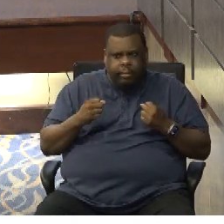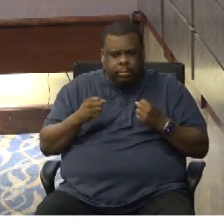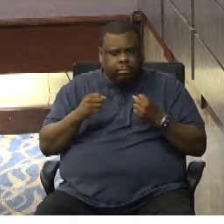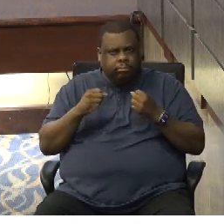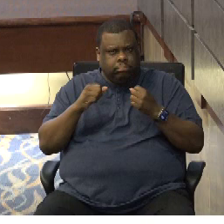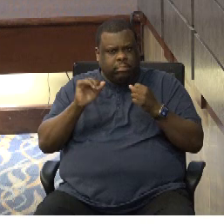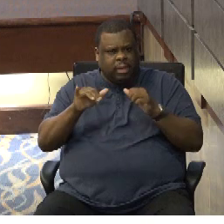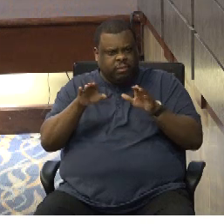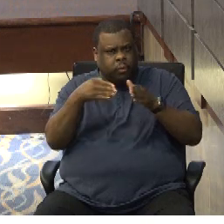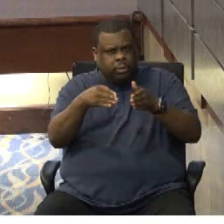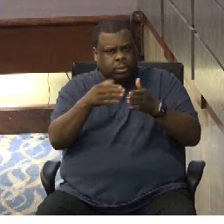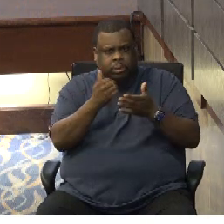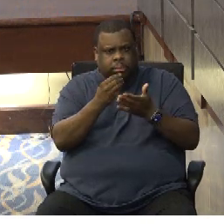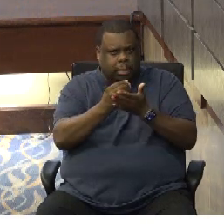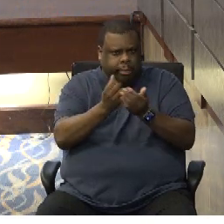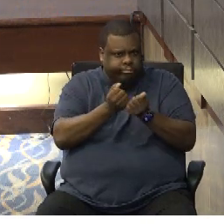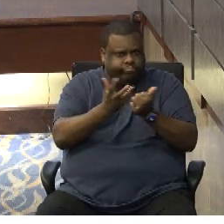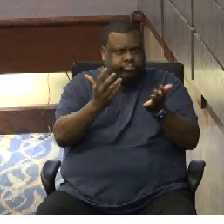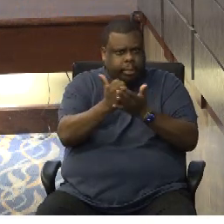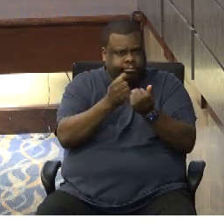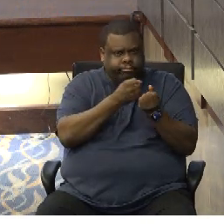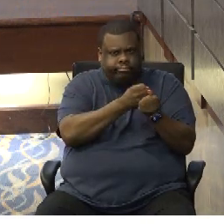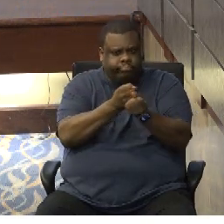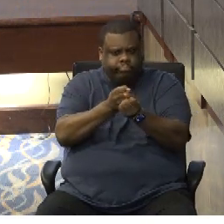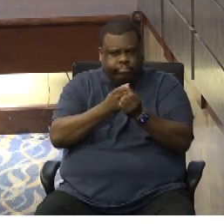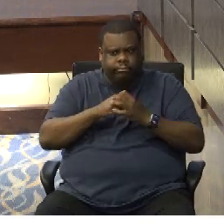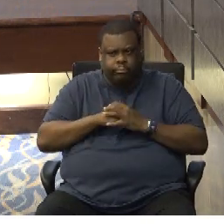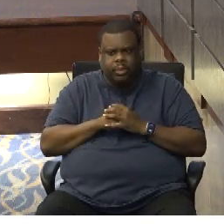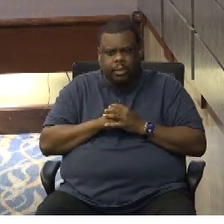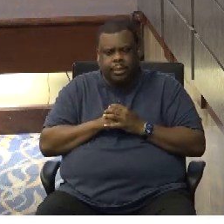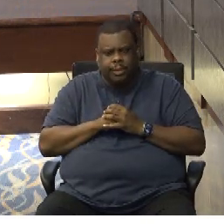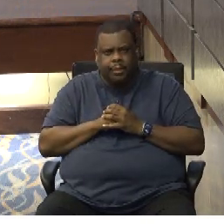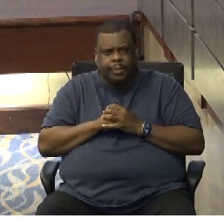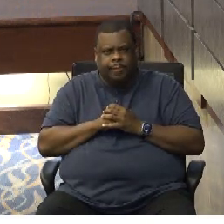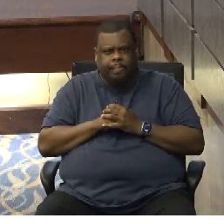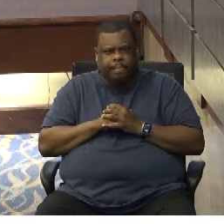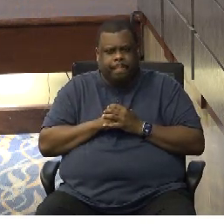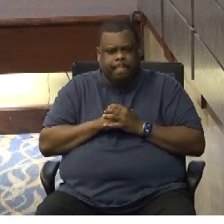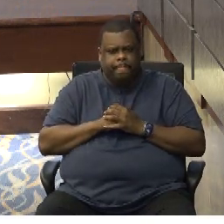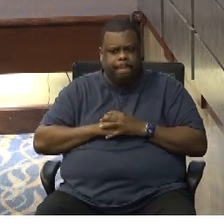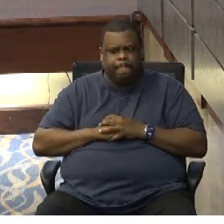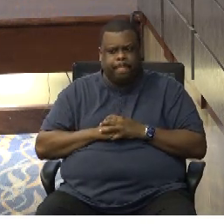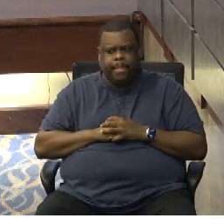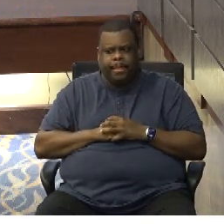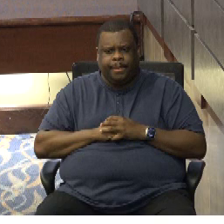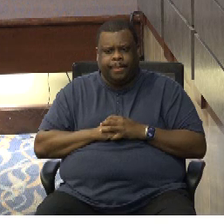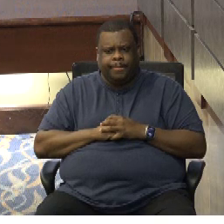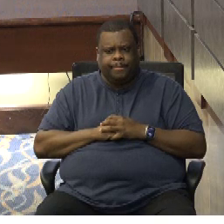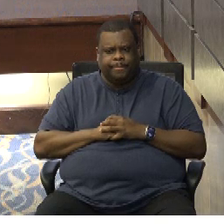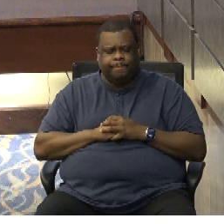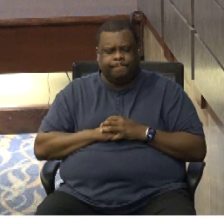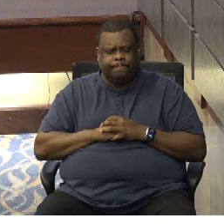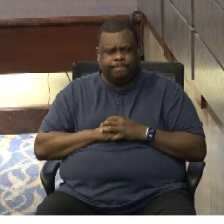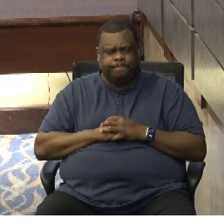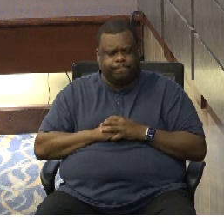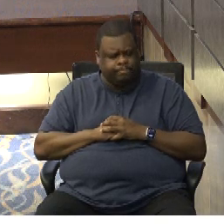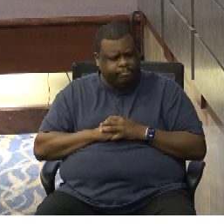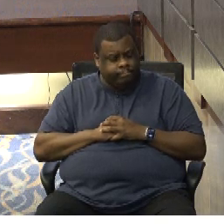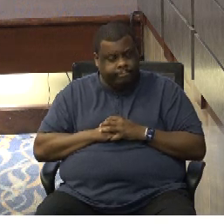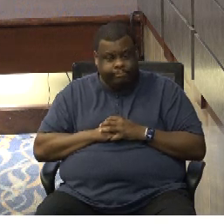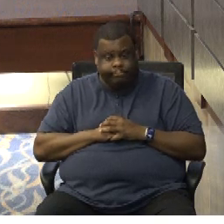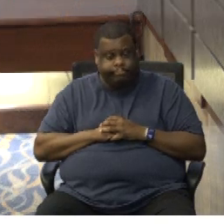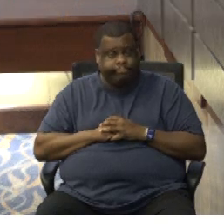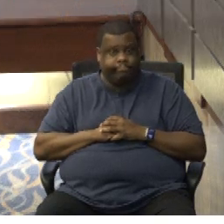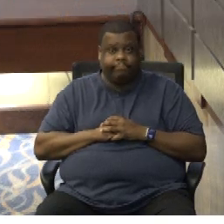category, with what's been allocated to date, almost $10 million to the replacing lost public sector revenue.